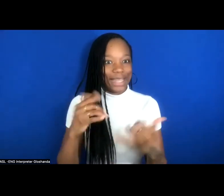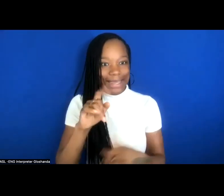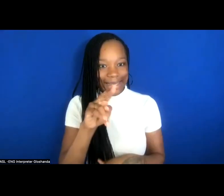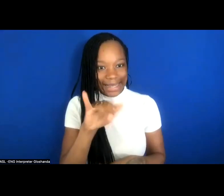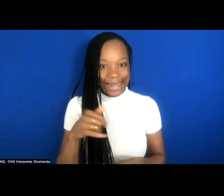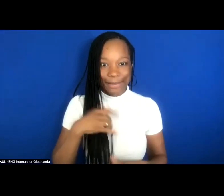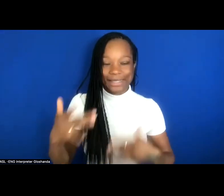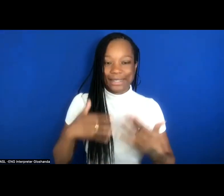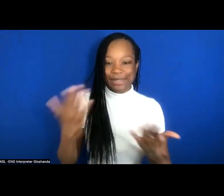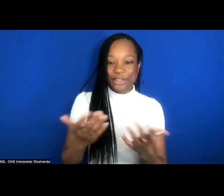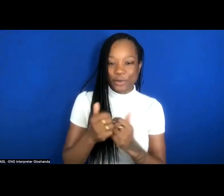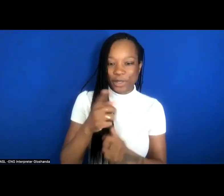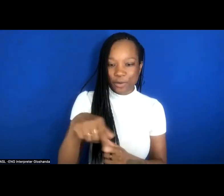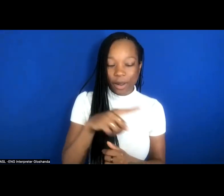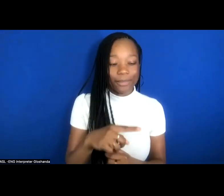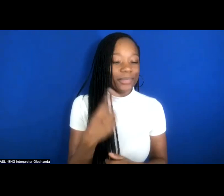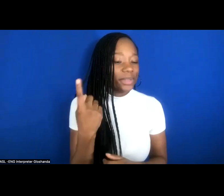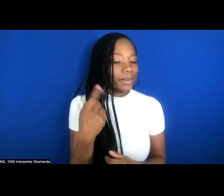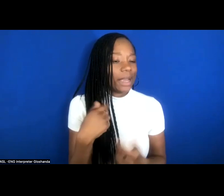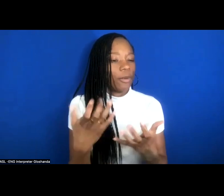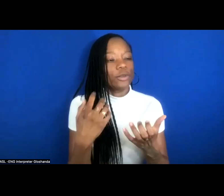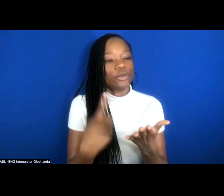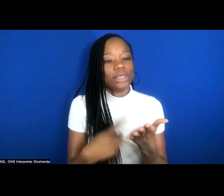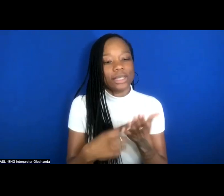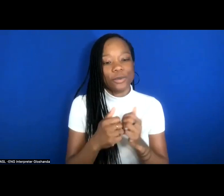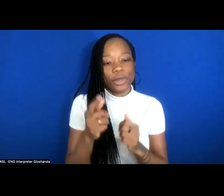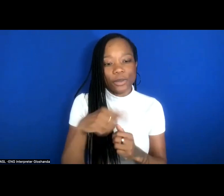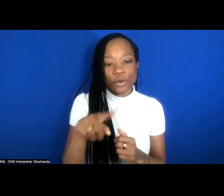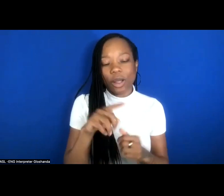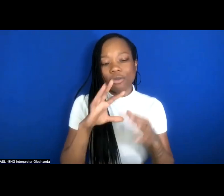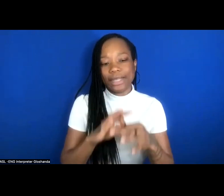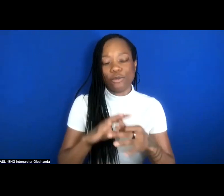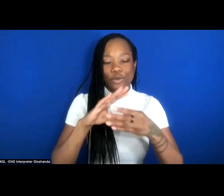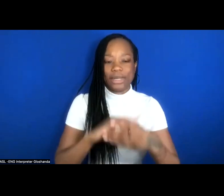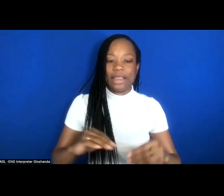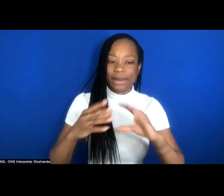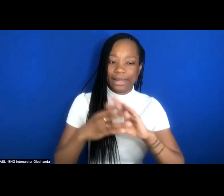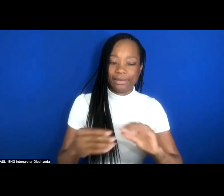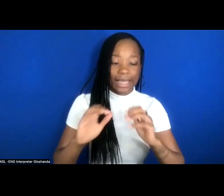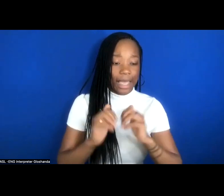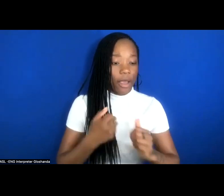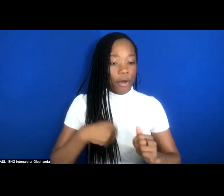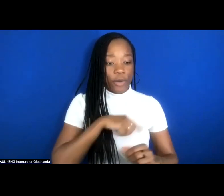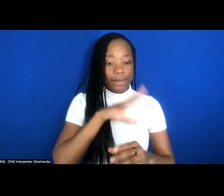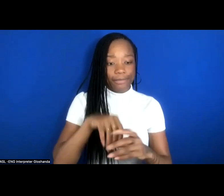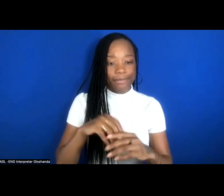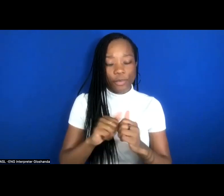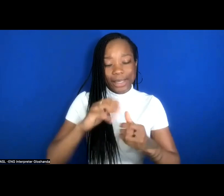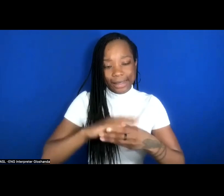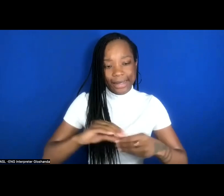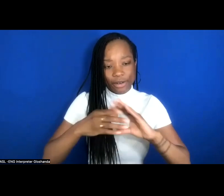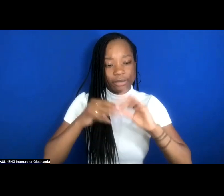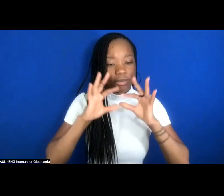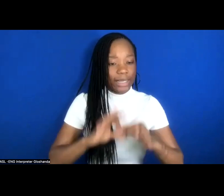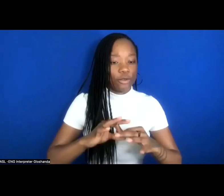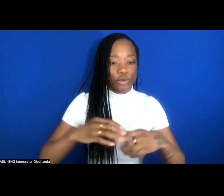you all is about narratives, and as we engage in narratives about electronic monitoring, I want to